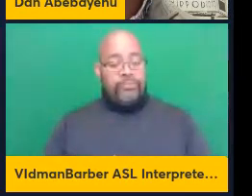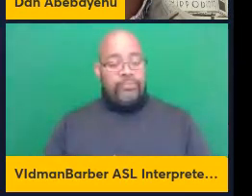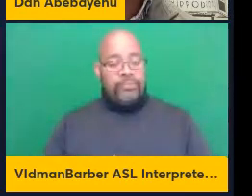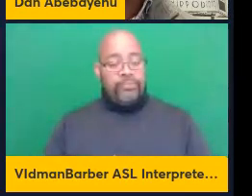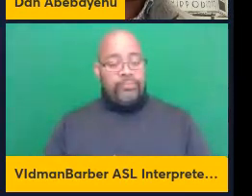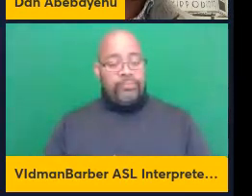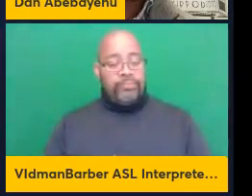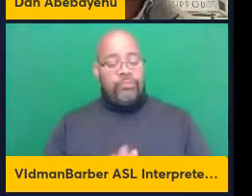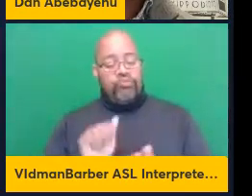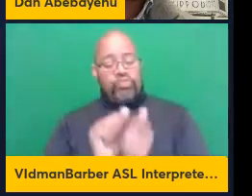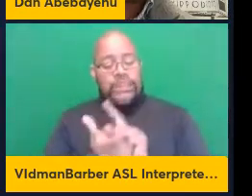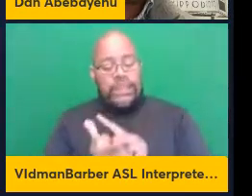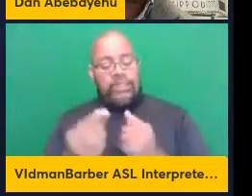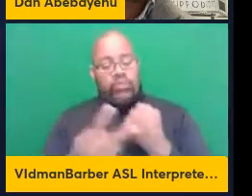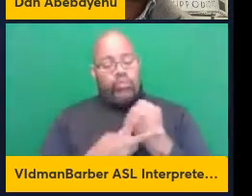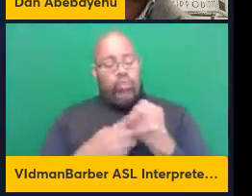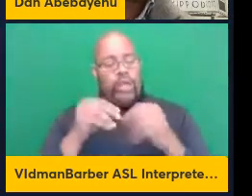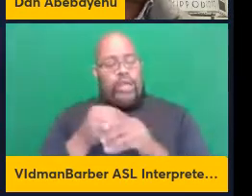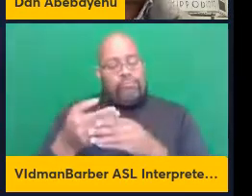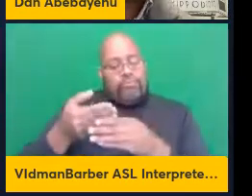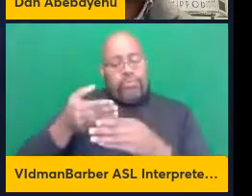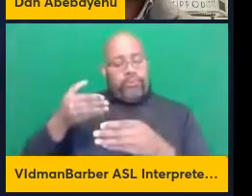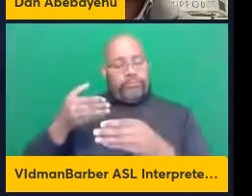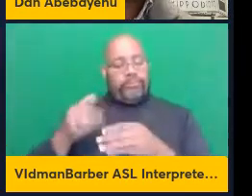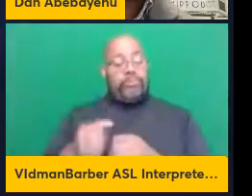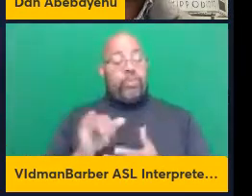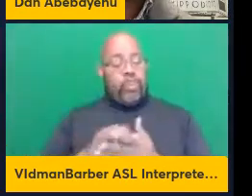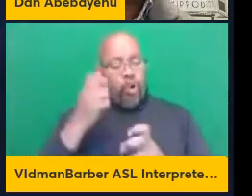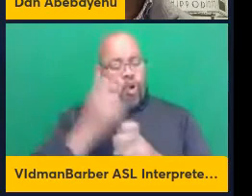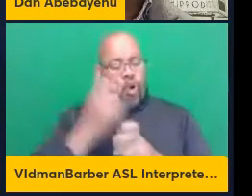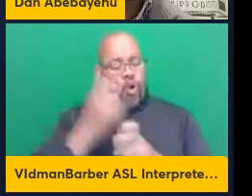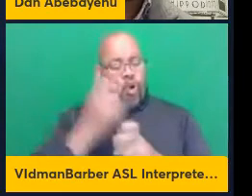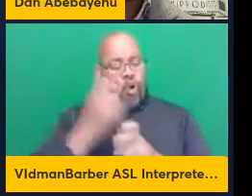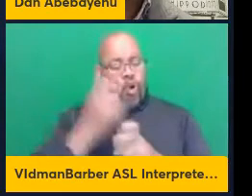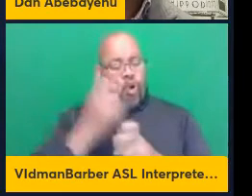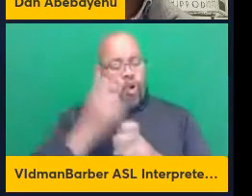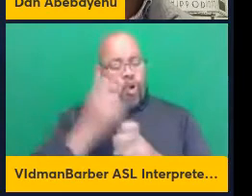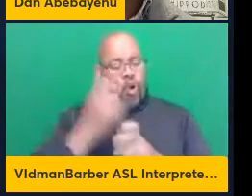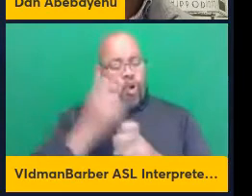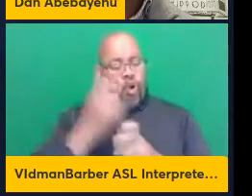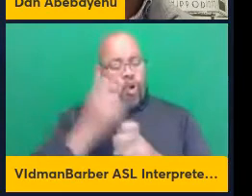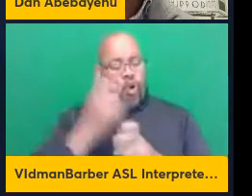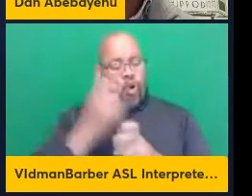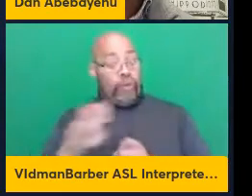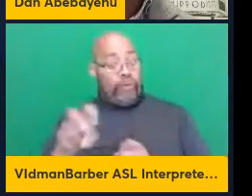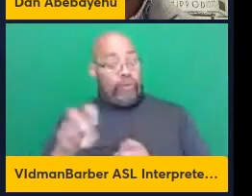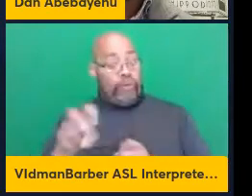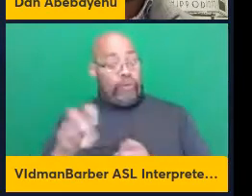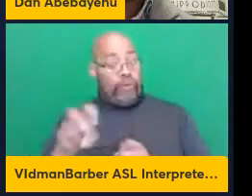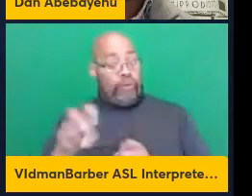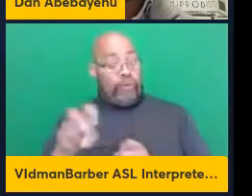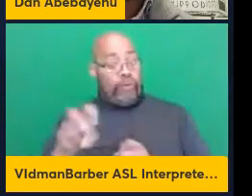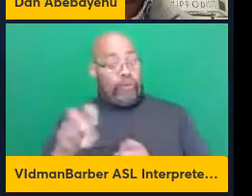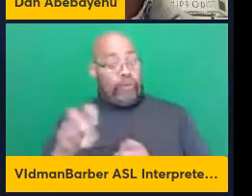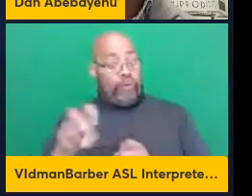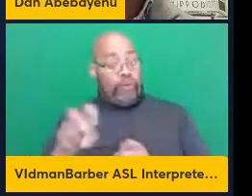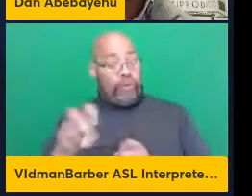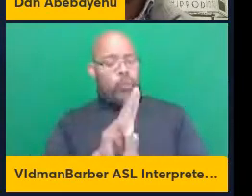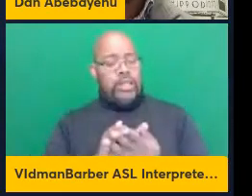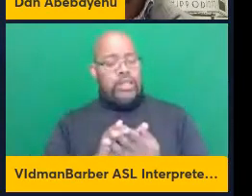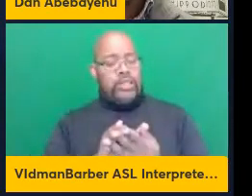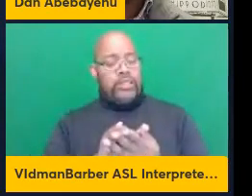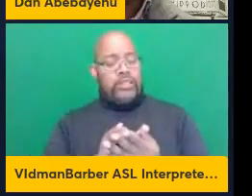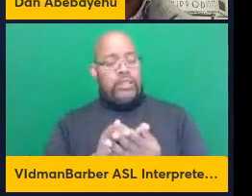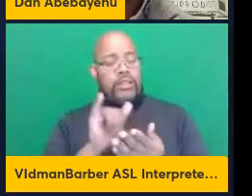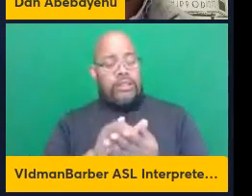translated and stored in its precursor form, so it's hard to detect the transcript level. And what we were able to use was a reporter mouse for the inflammasome